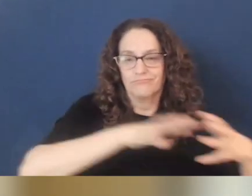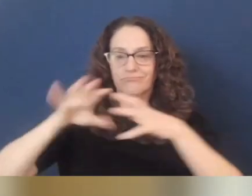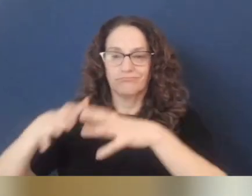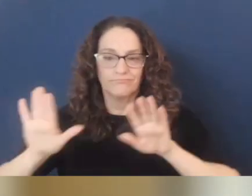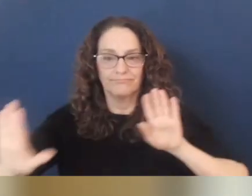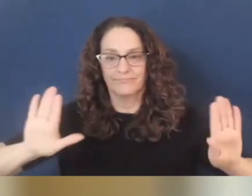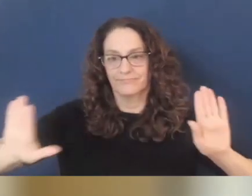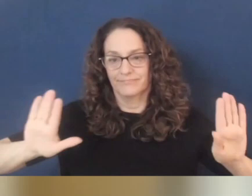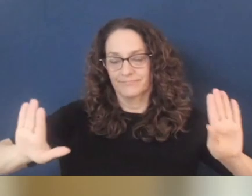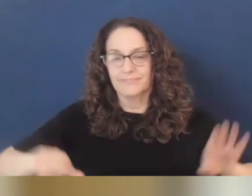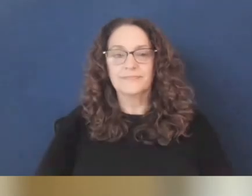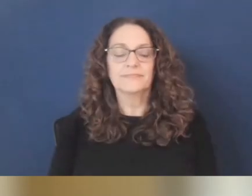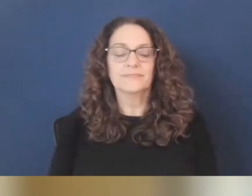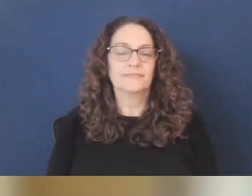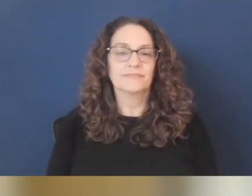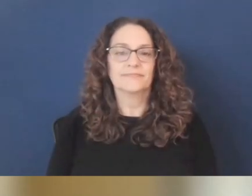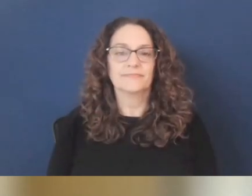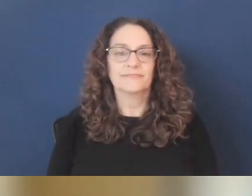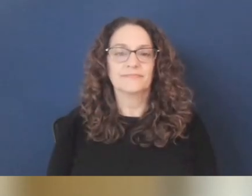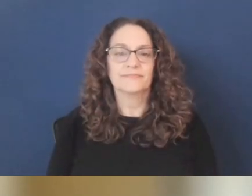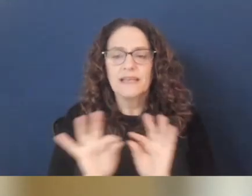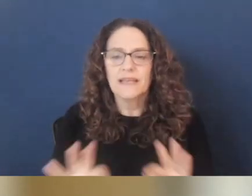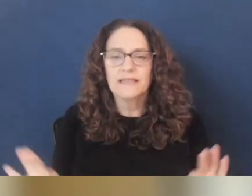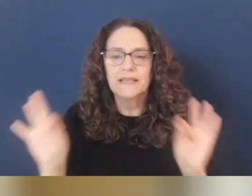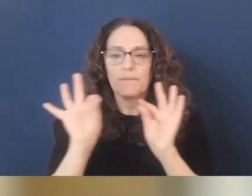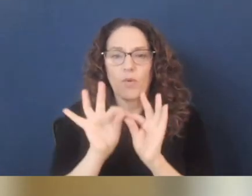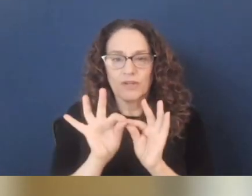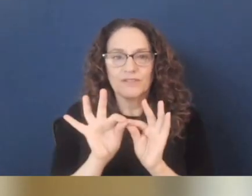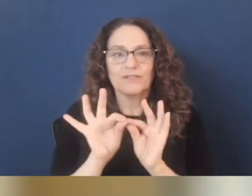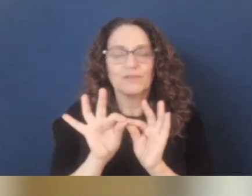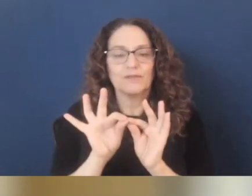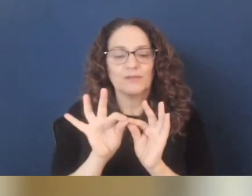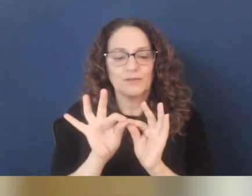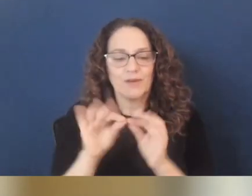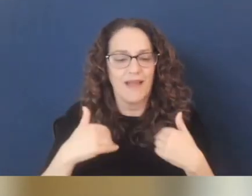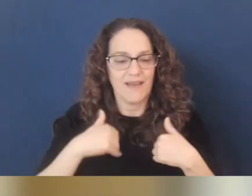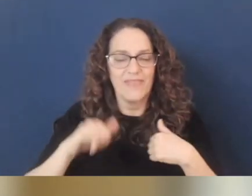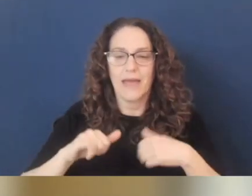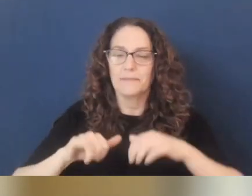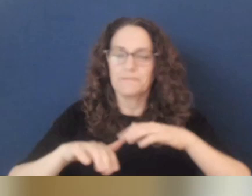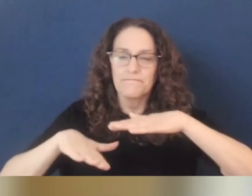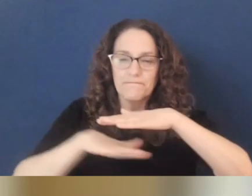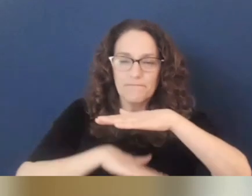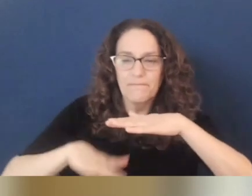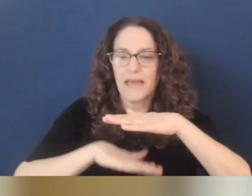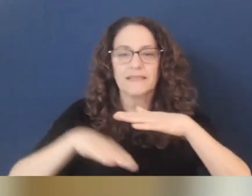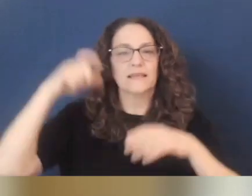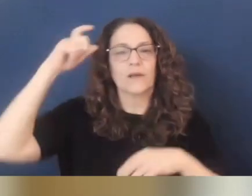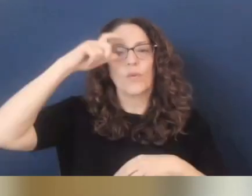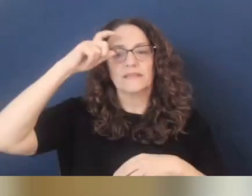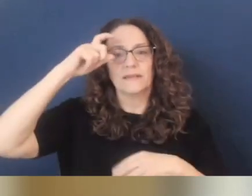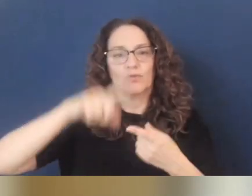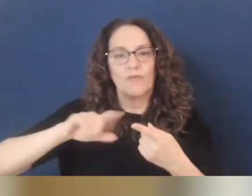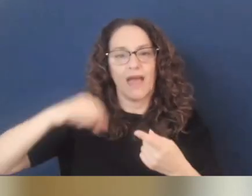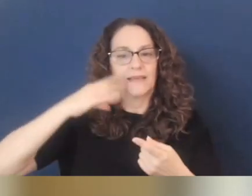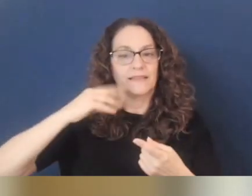And it does seem to be important to bring that basic wisdom to the experience of thought, that when it